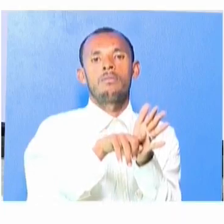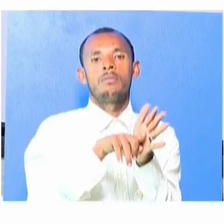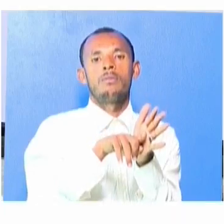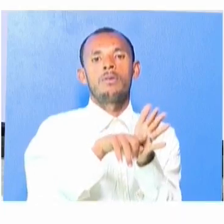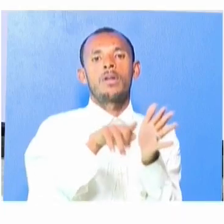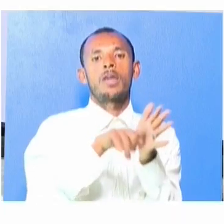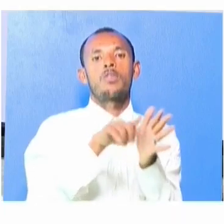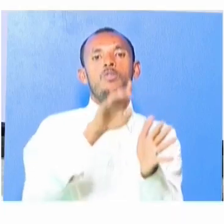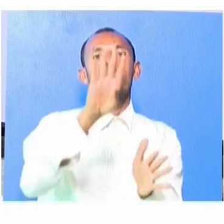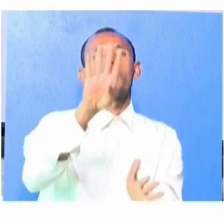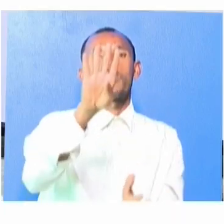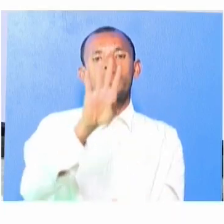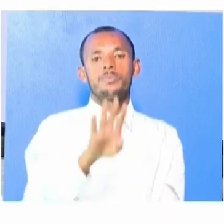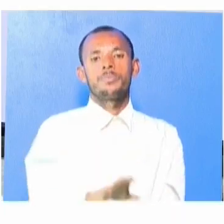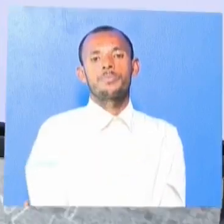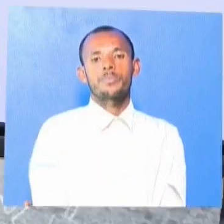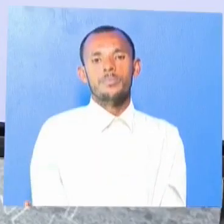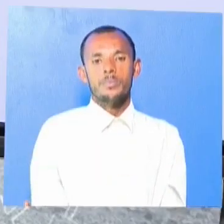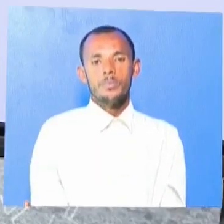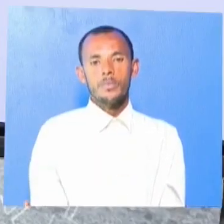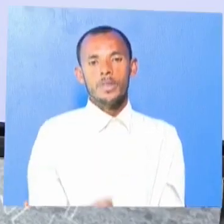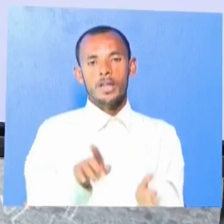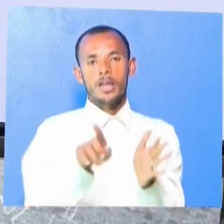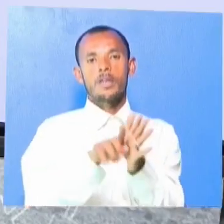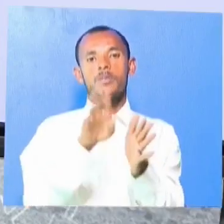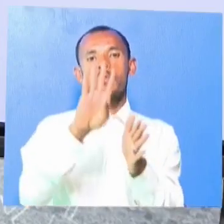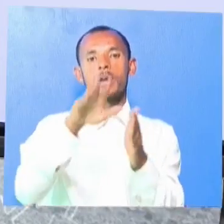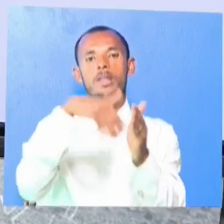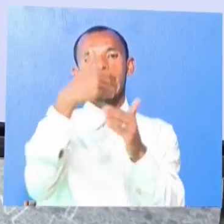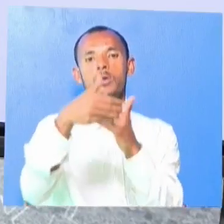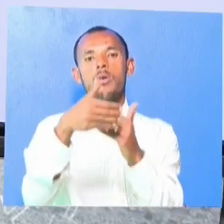4? What is the successor of negative